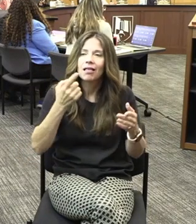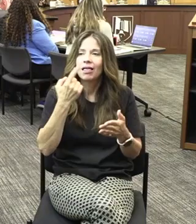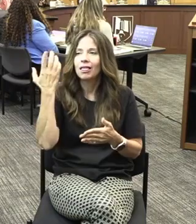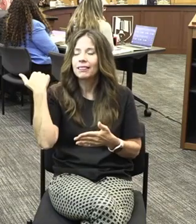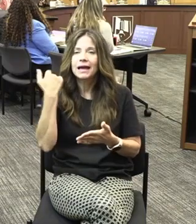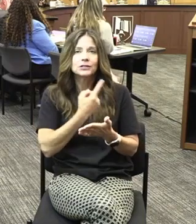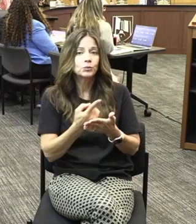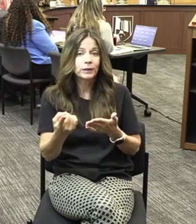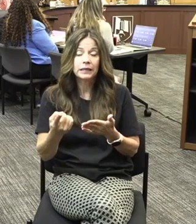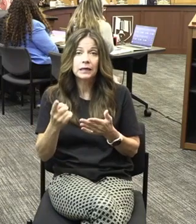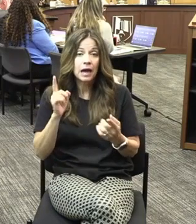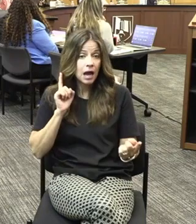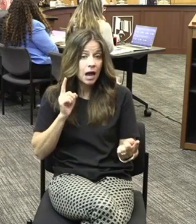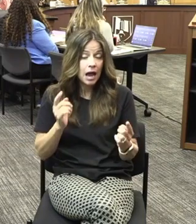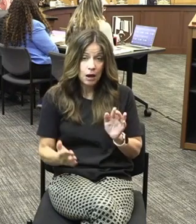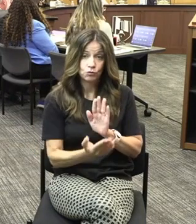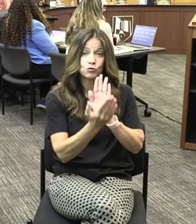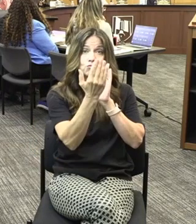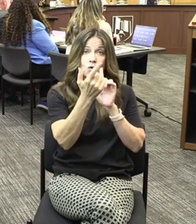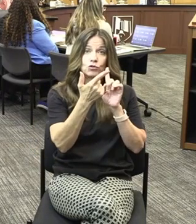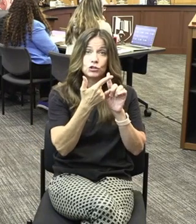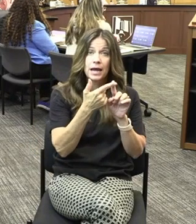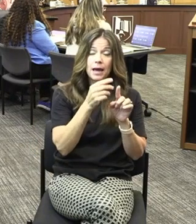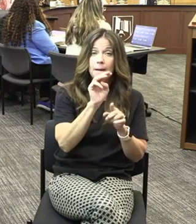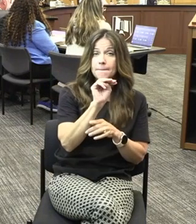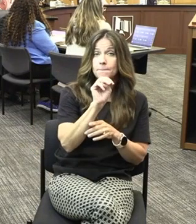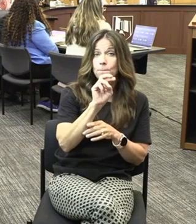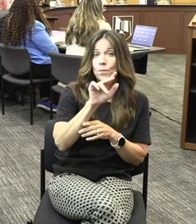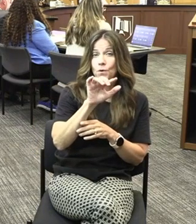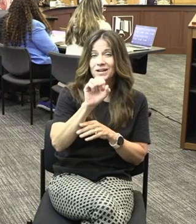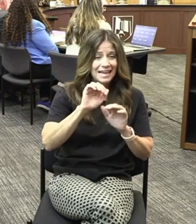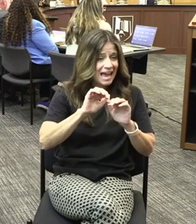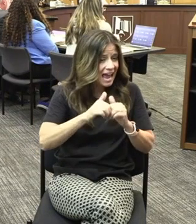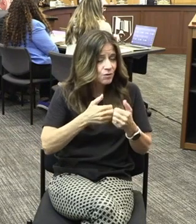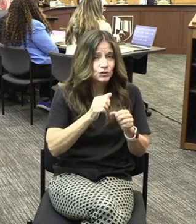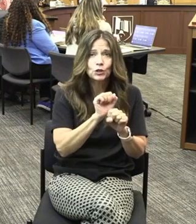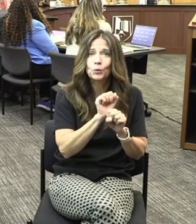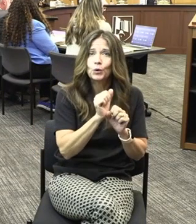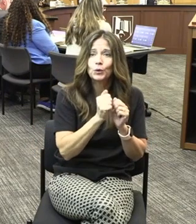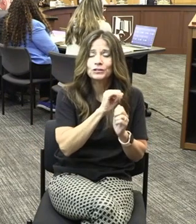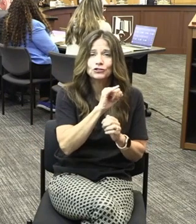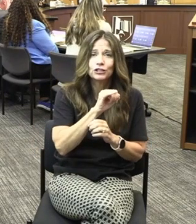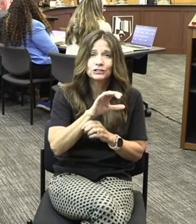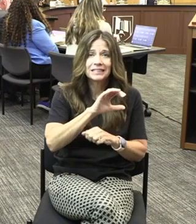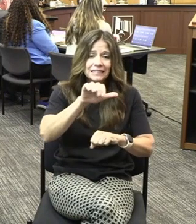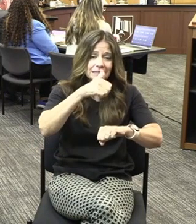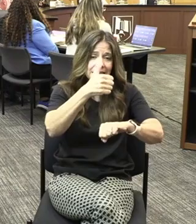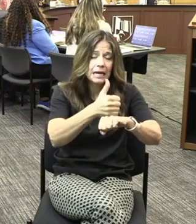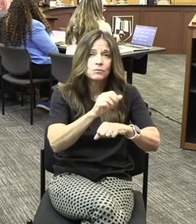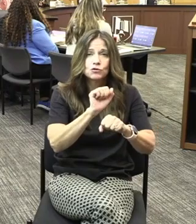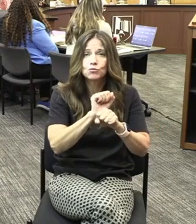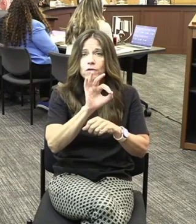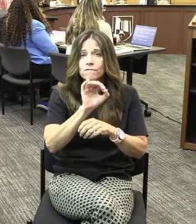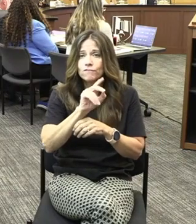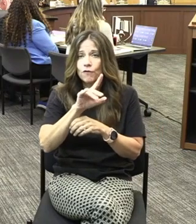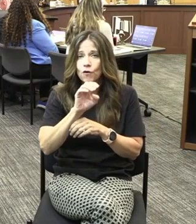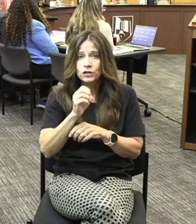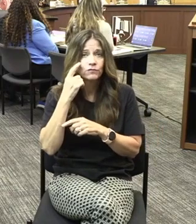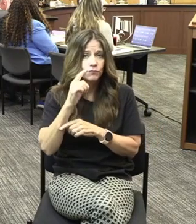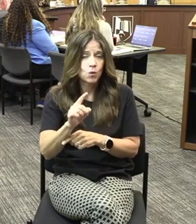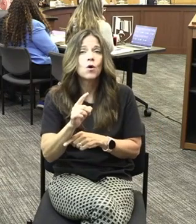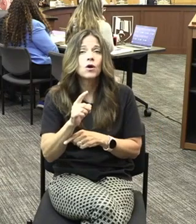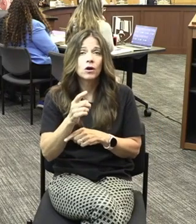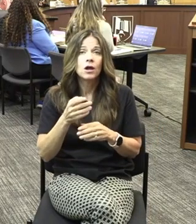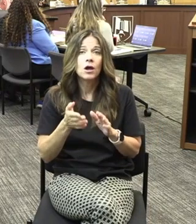approached by a business leader while we were at the event in Morris, who asked how he could work with JJC in establishing a workforce skill development program for a rapidly